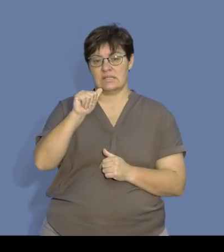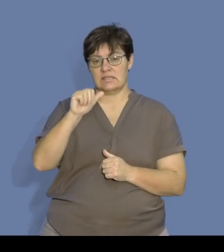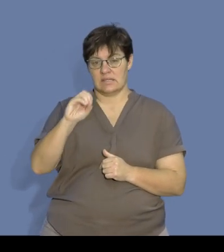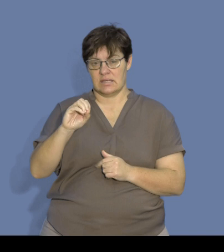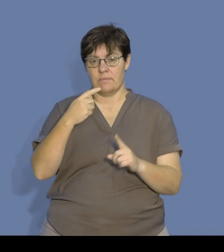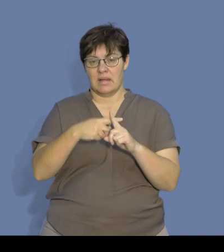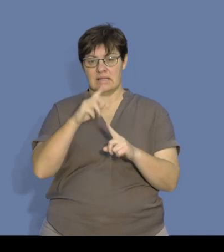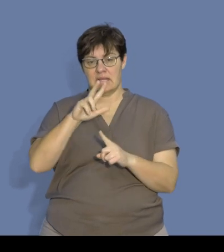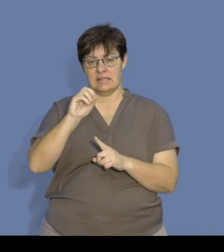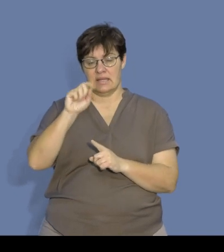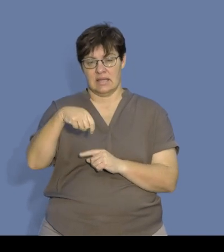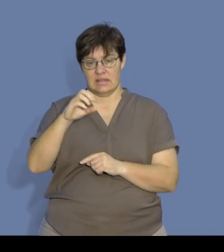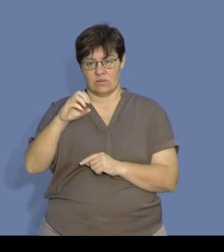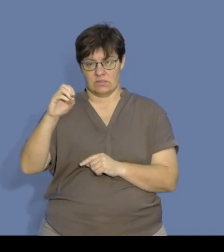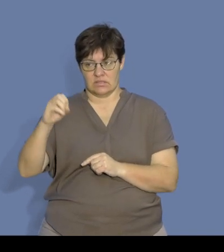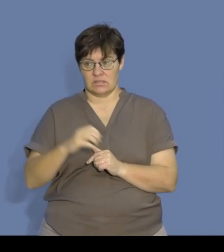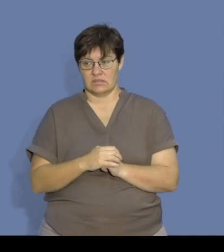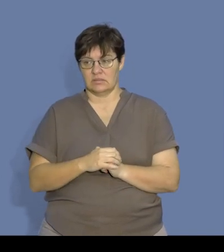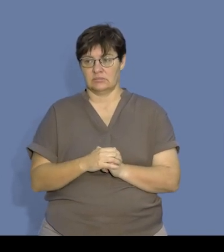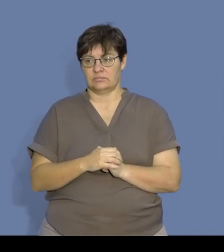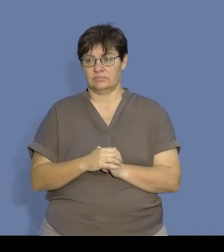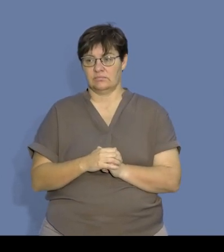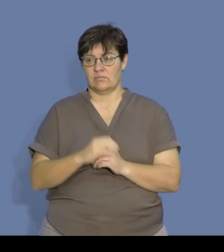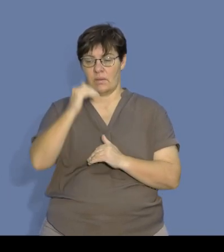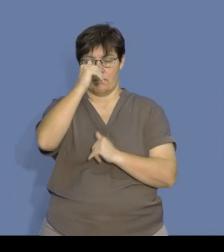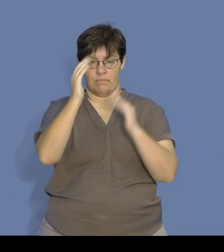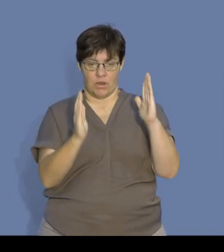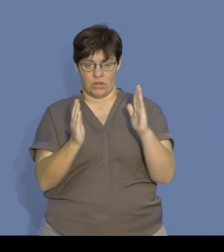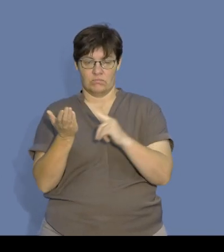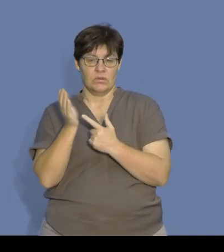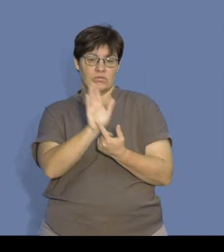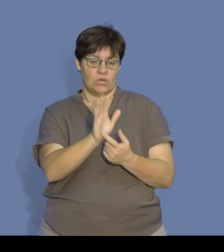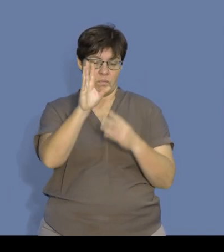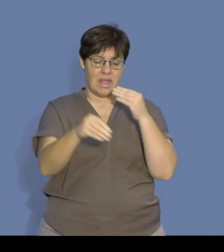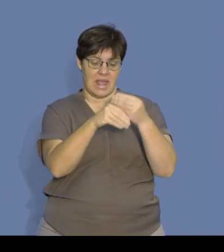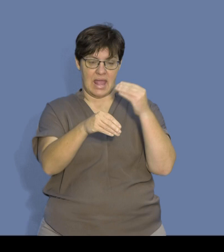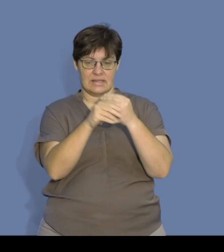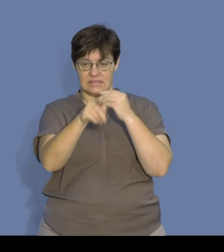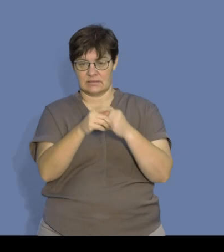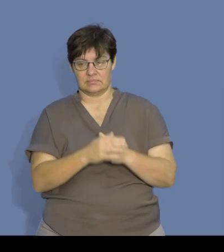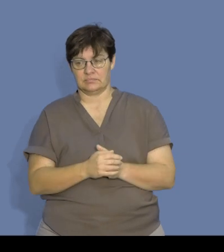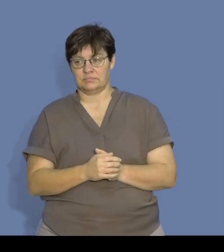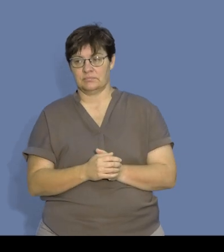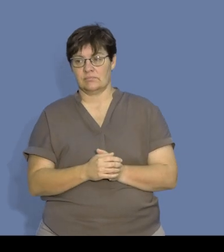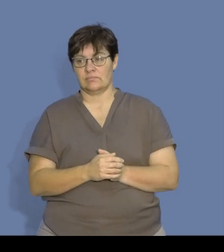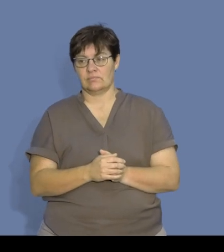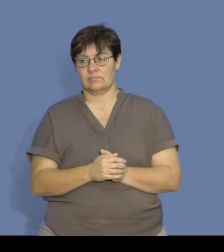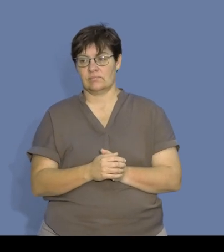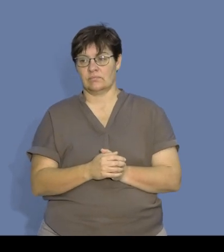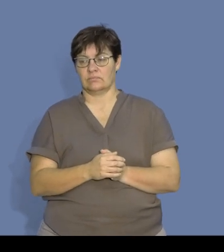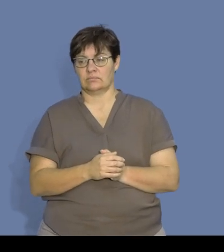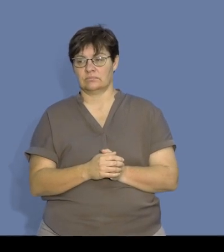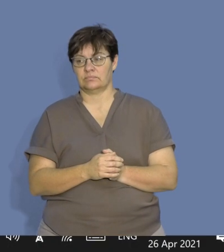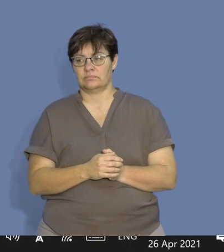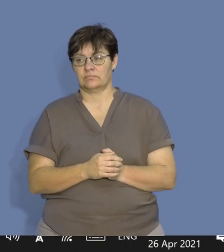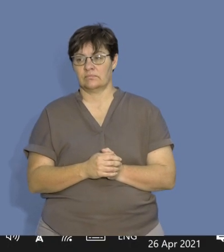360 plus 80,000 again. I'm going to put that into a block to show that I'm adding these amounts.